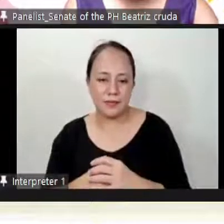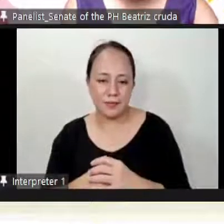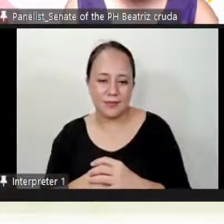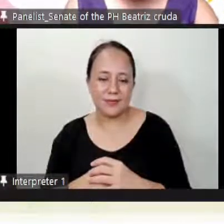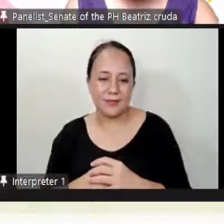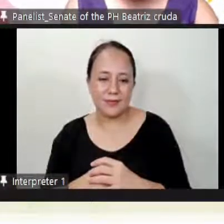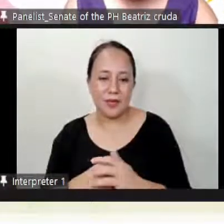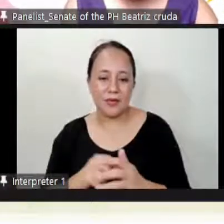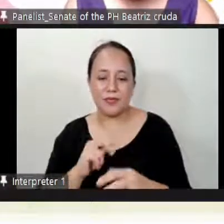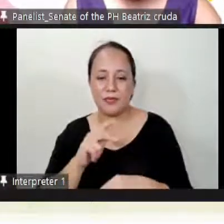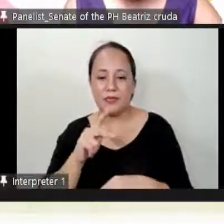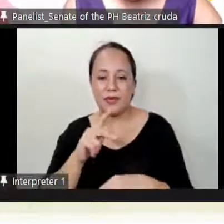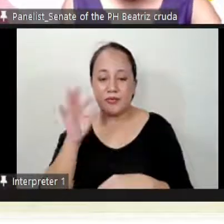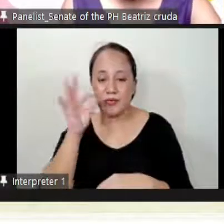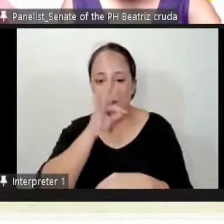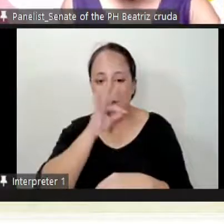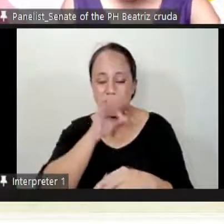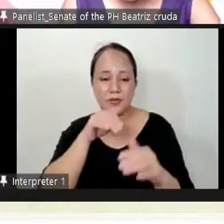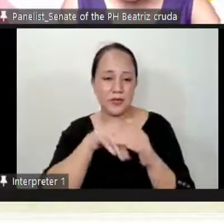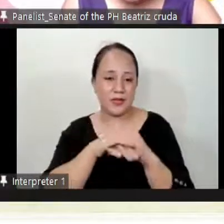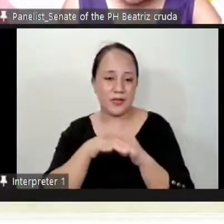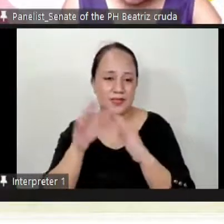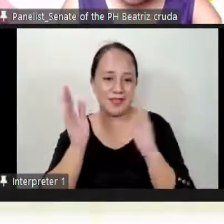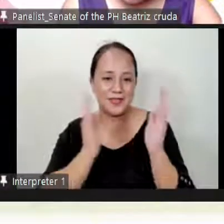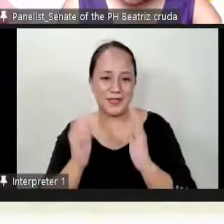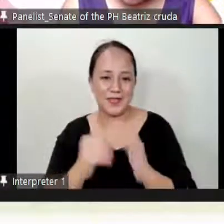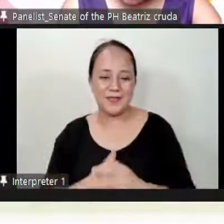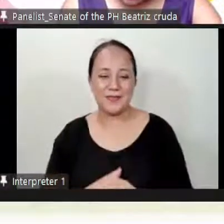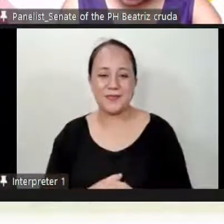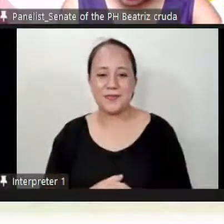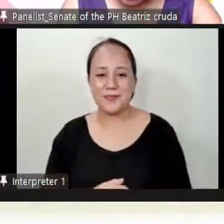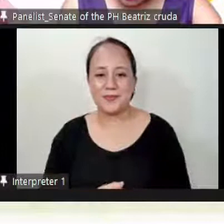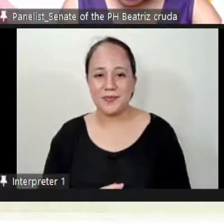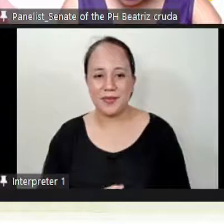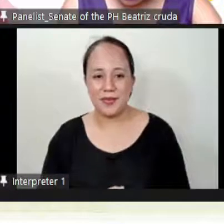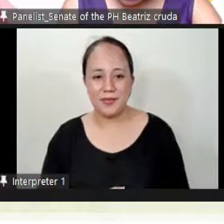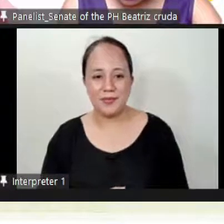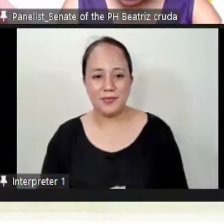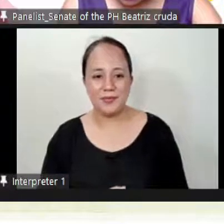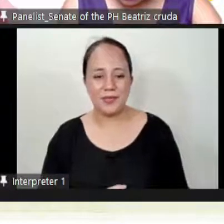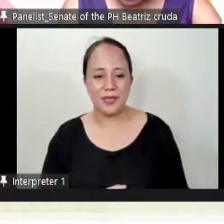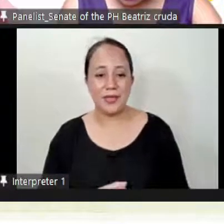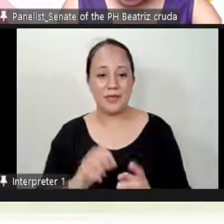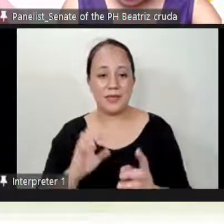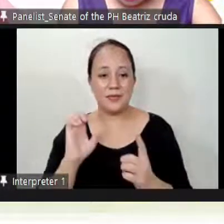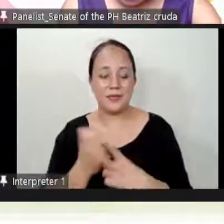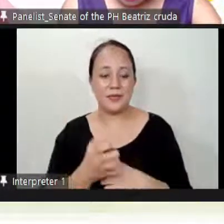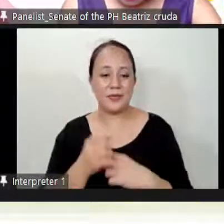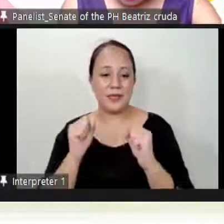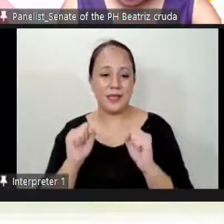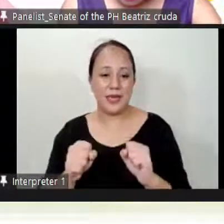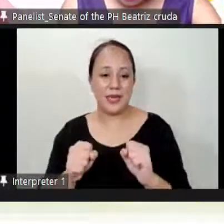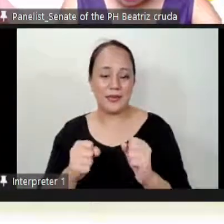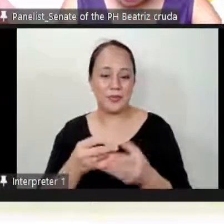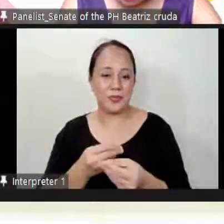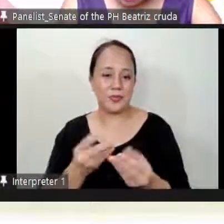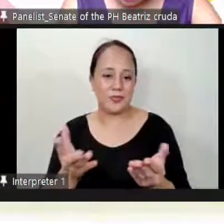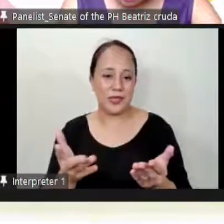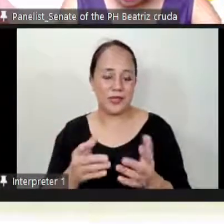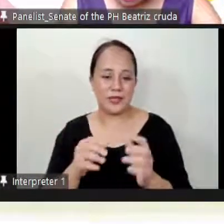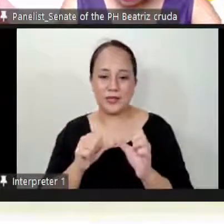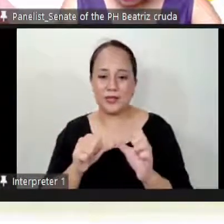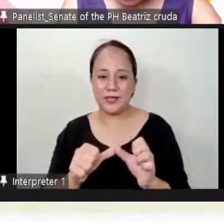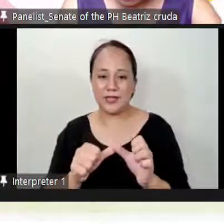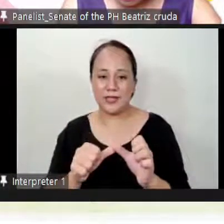for the Filipinos to access the services, and the environment to be able to provide and